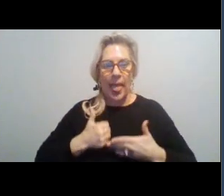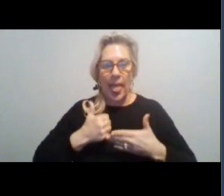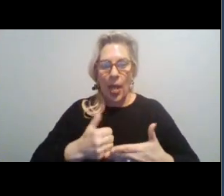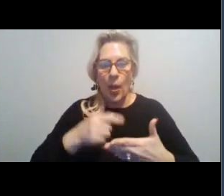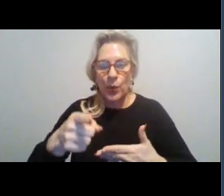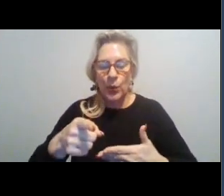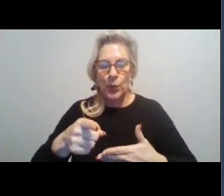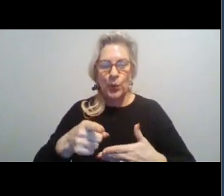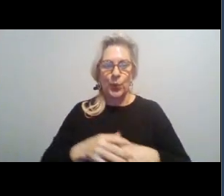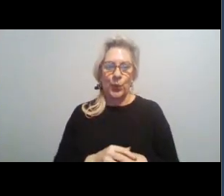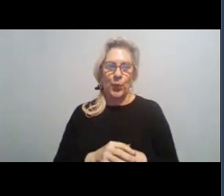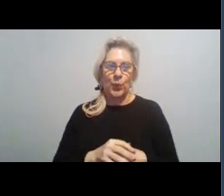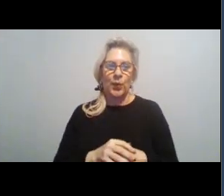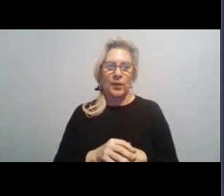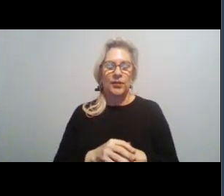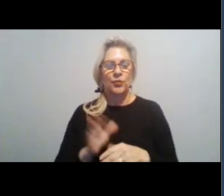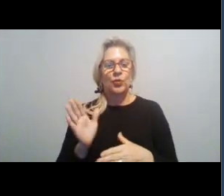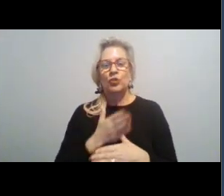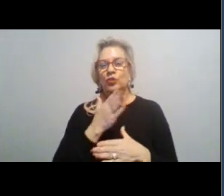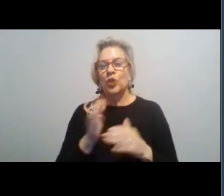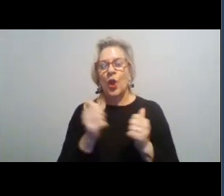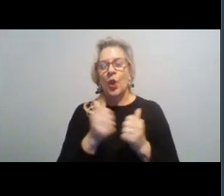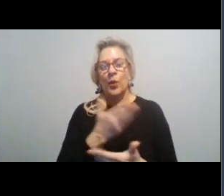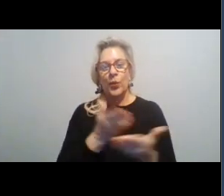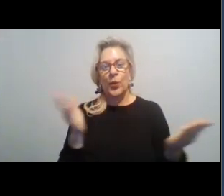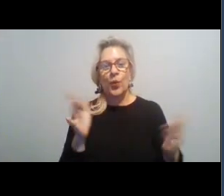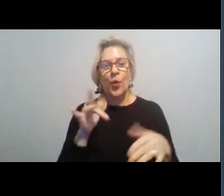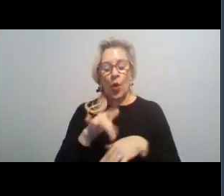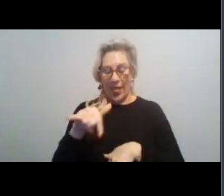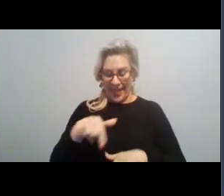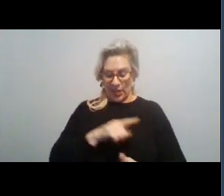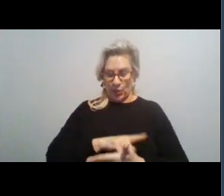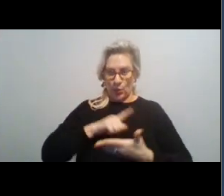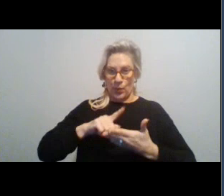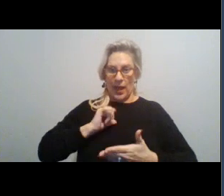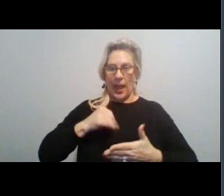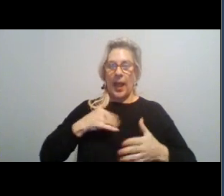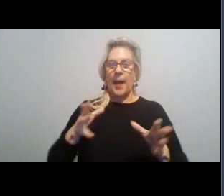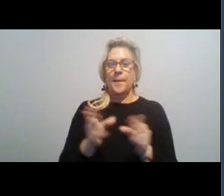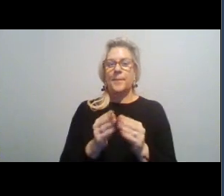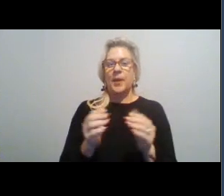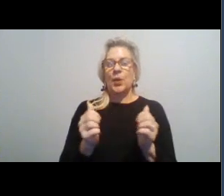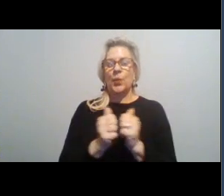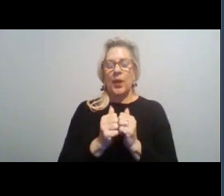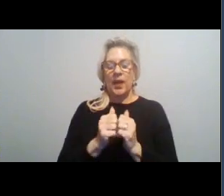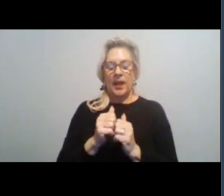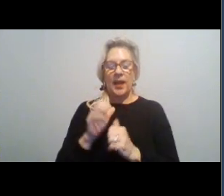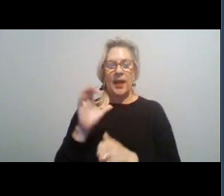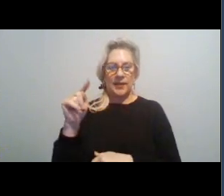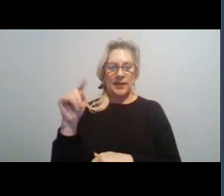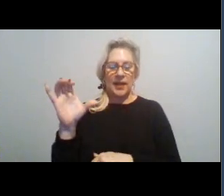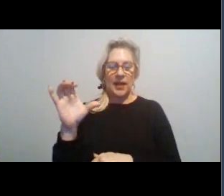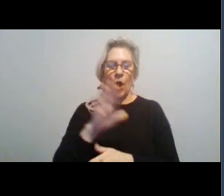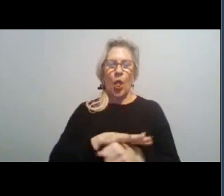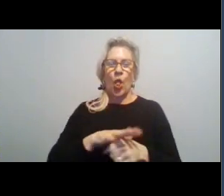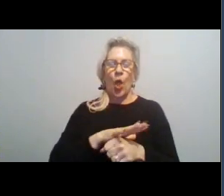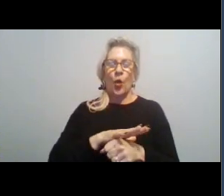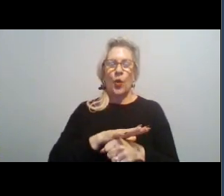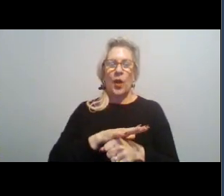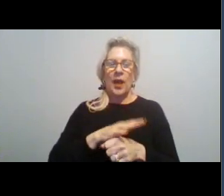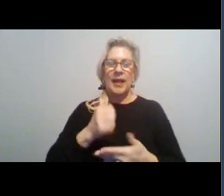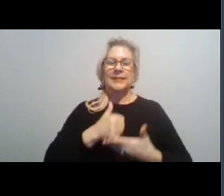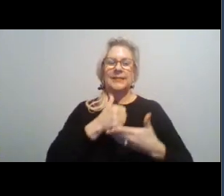endeavor. And just wanted to share that earlier this week, I had a meeting with Caltrans Local Assistance District 7